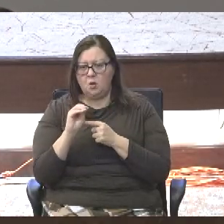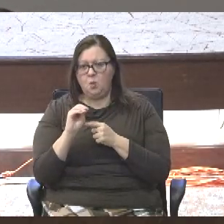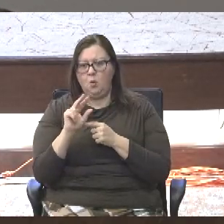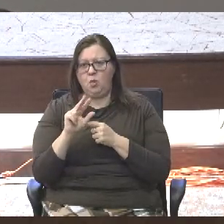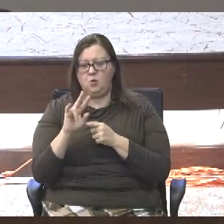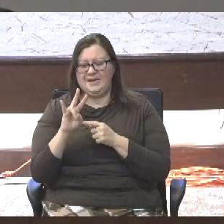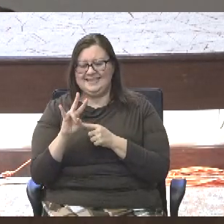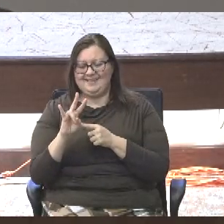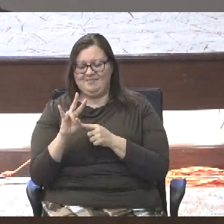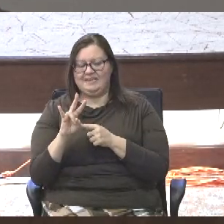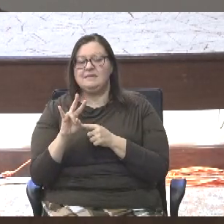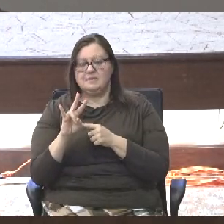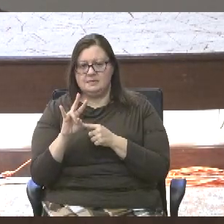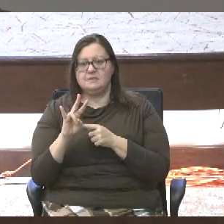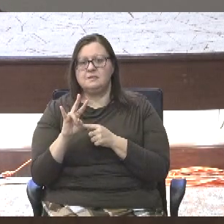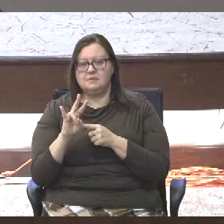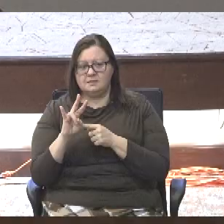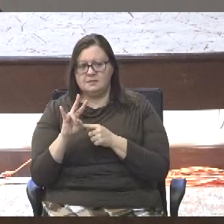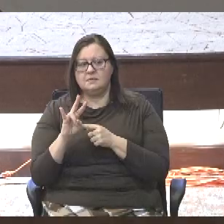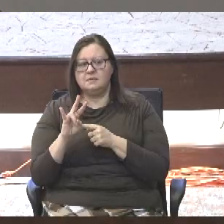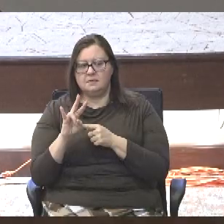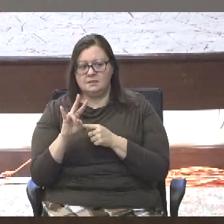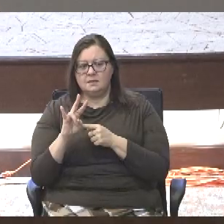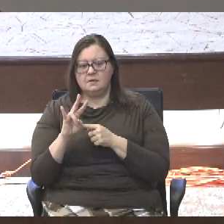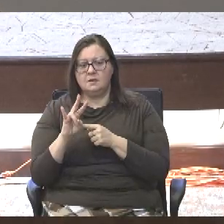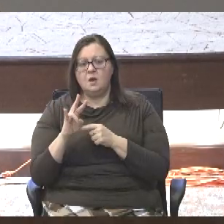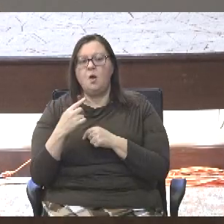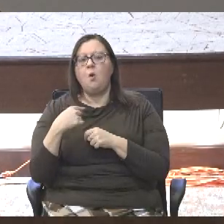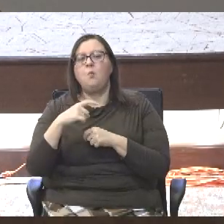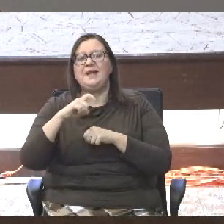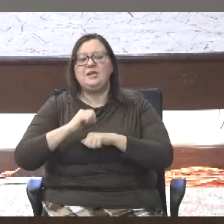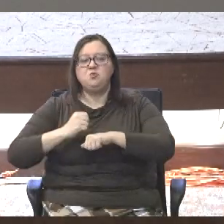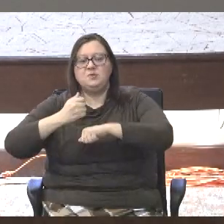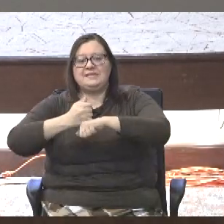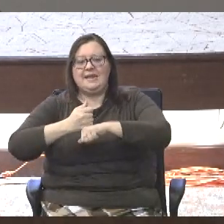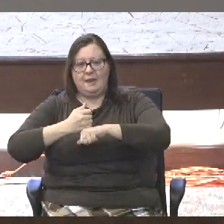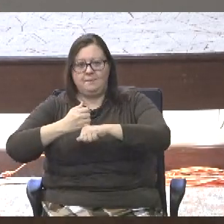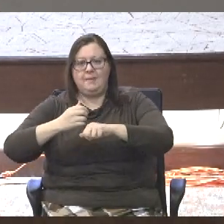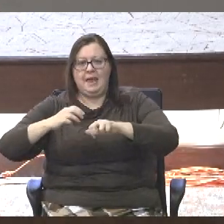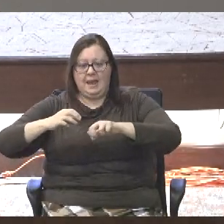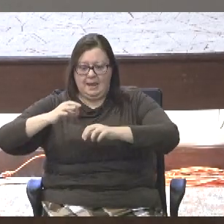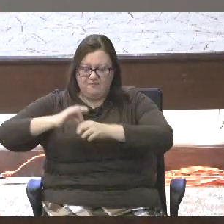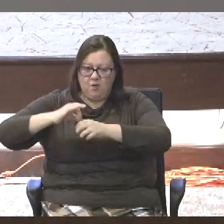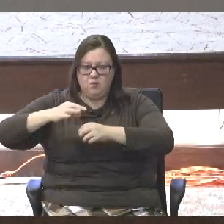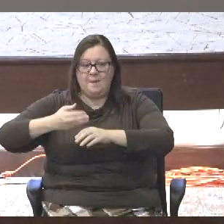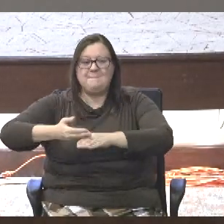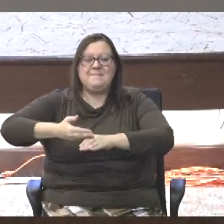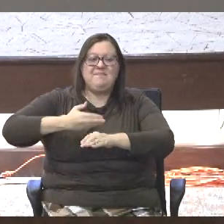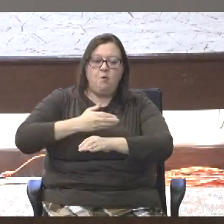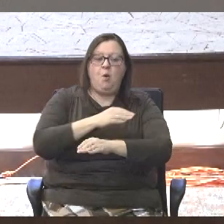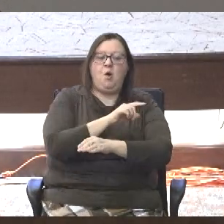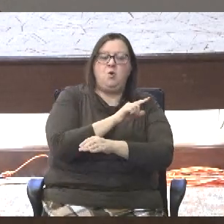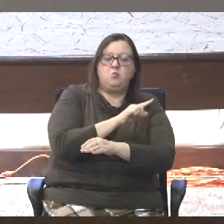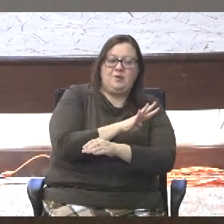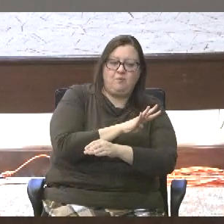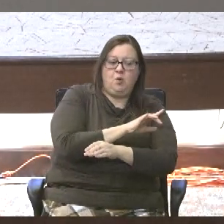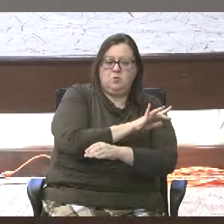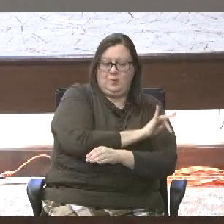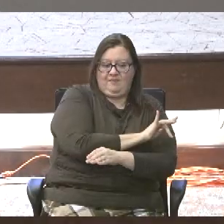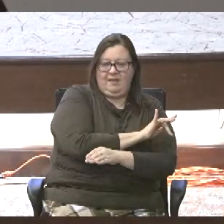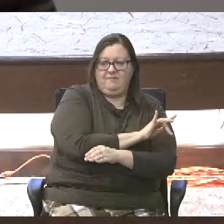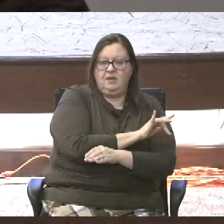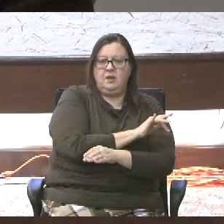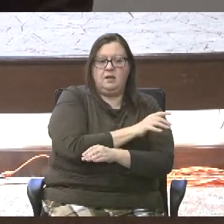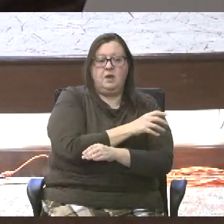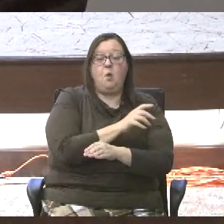acted upon prior to Resolutions 024 and 025. So the way we're going to handle that is pulling